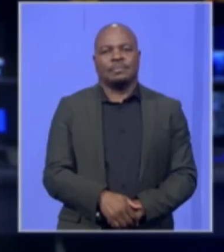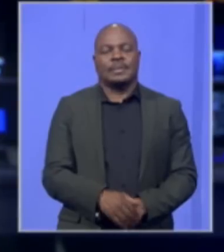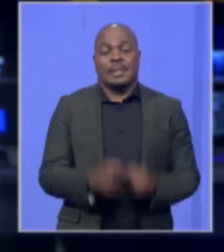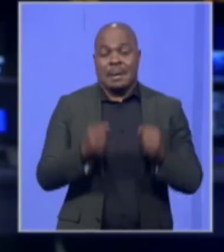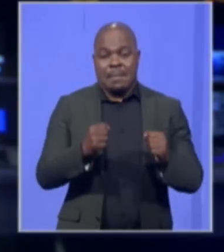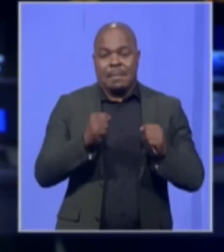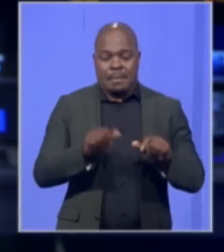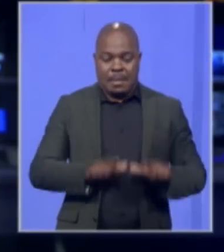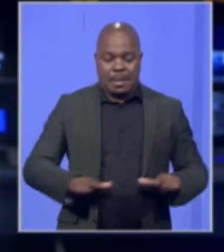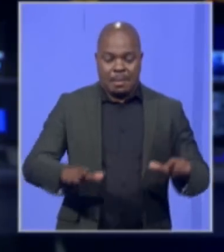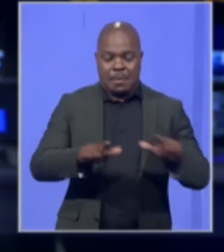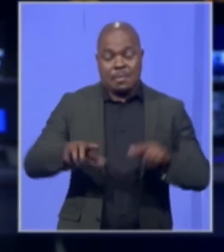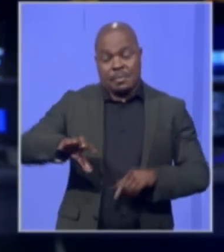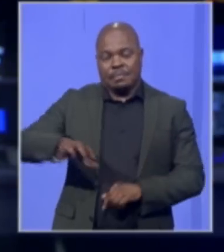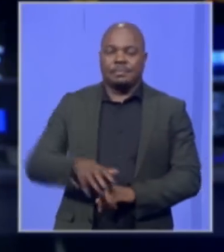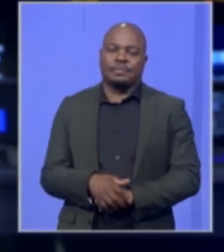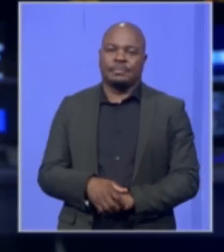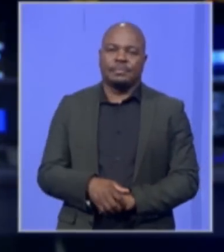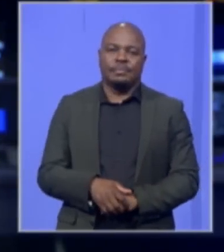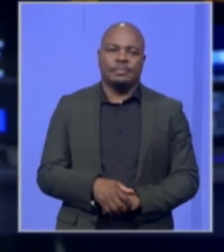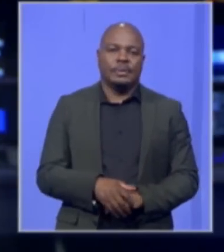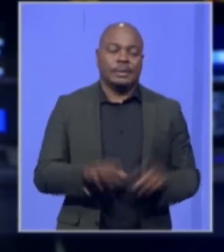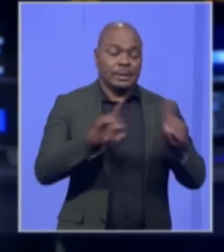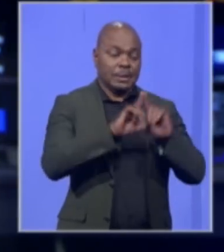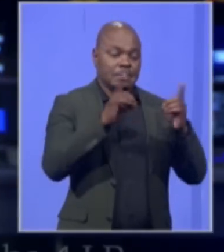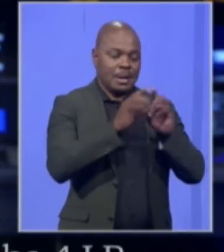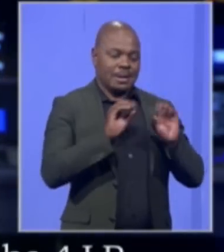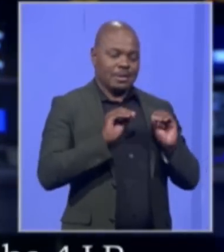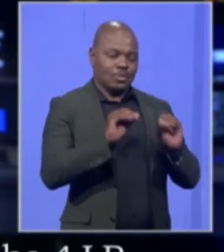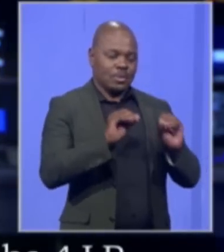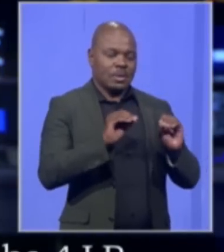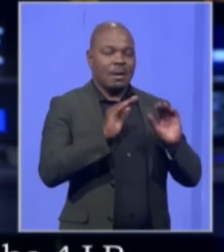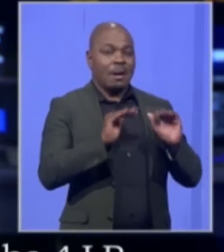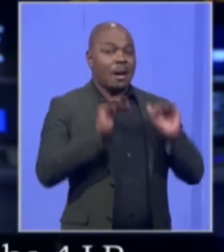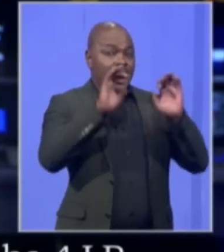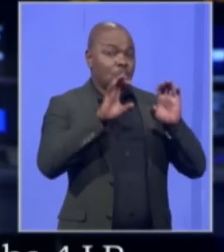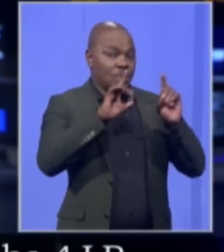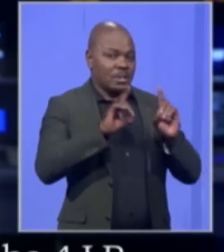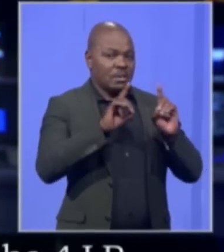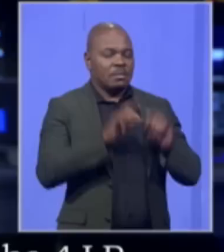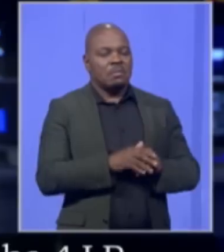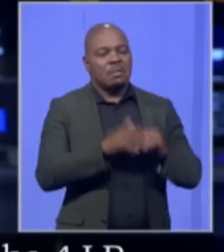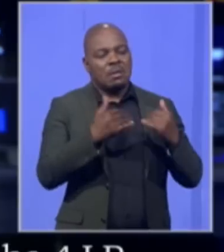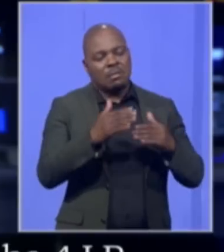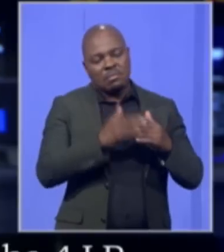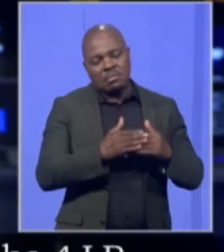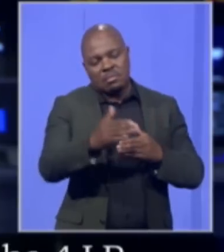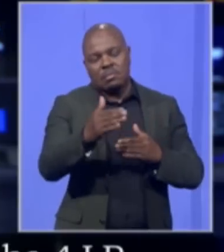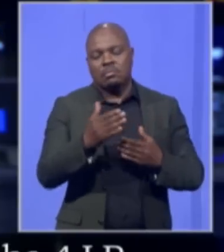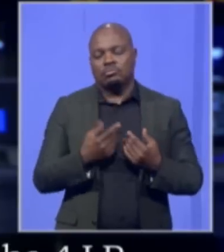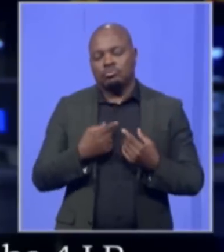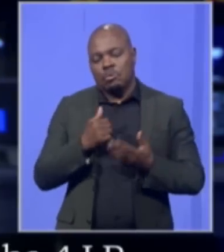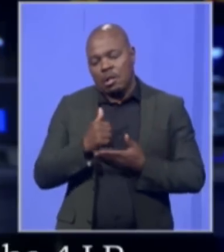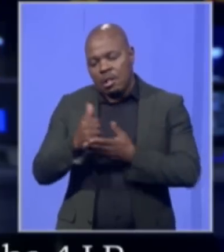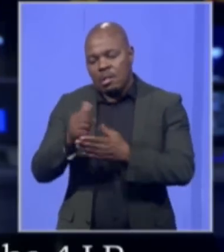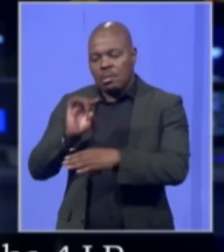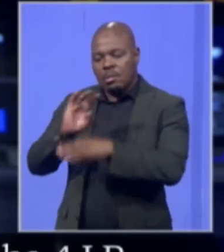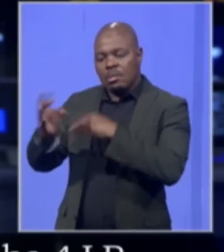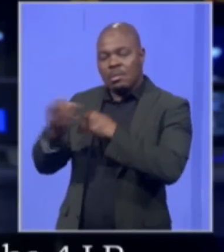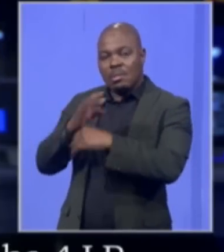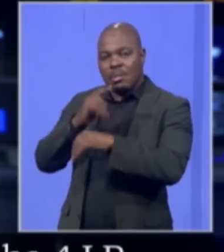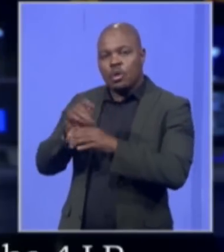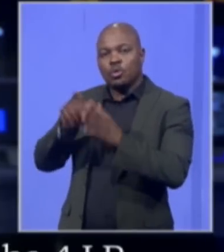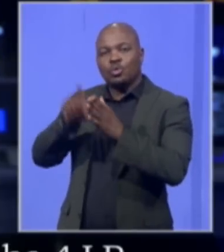Rentse re le hona provinceng ya Limpopo lefapha la thuto le phameng le tla nehelana ka thuso ya ho thoba maikutlo bakeng